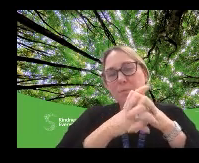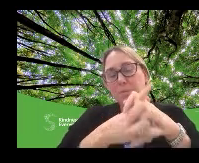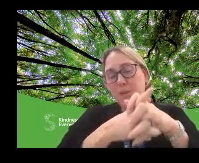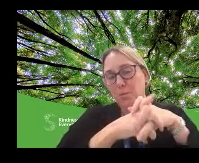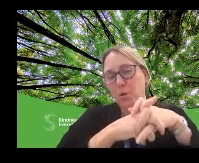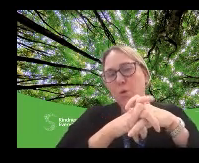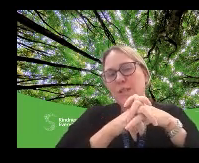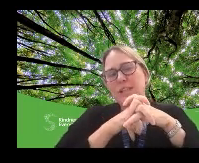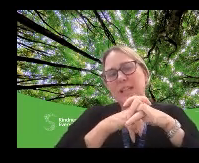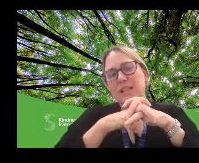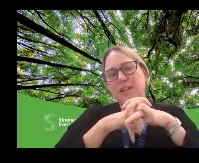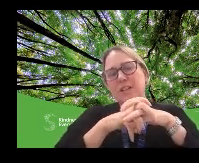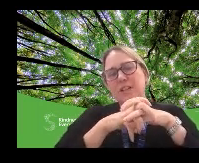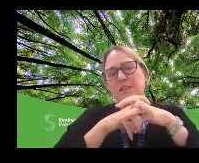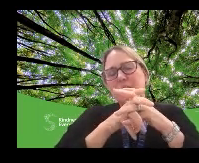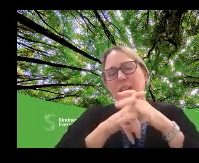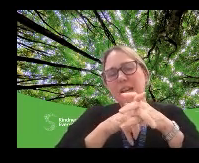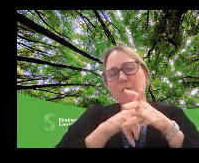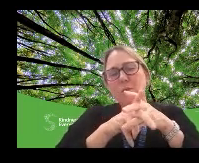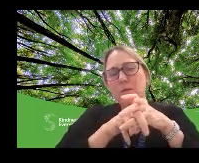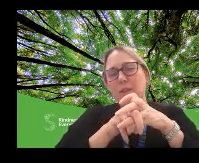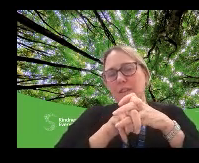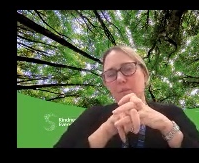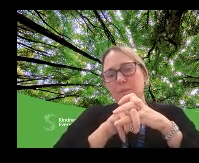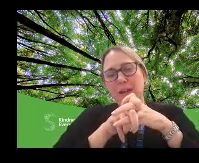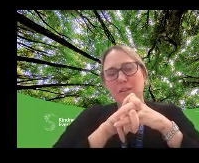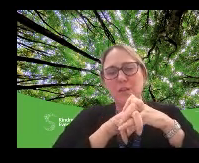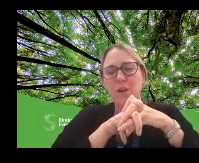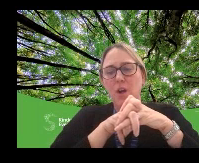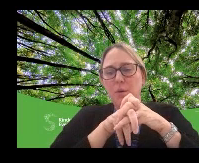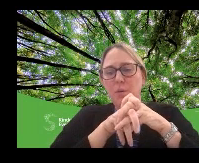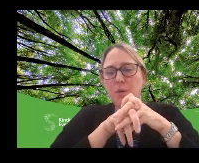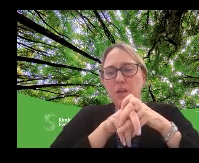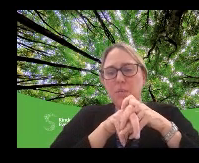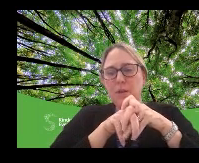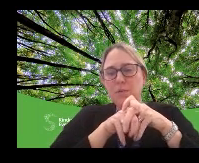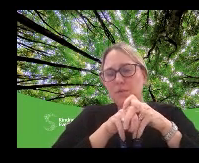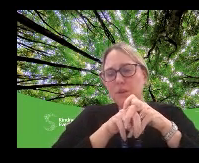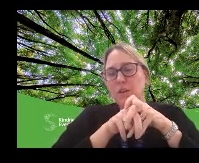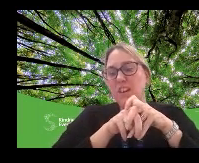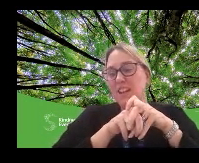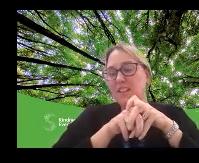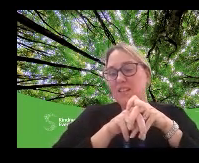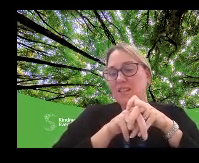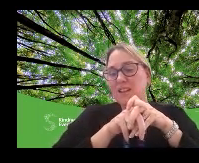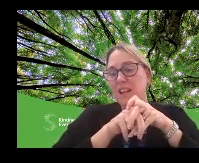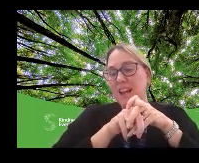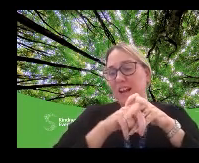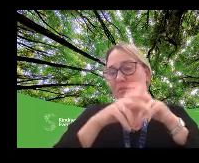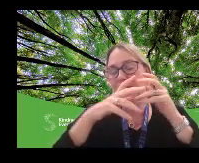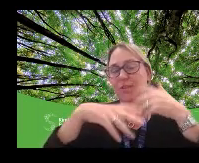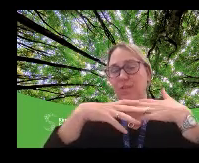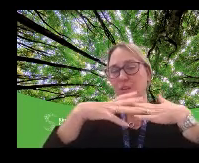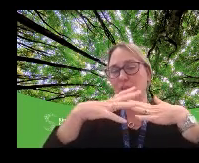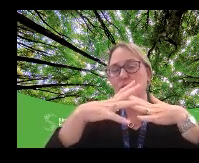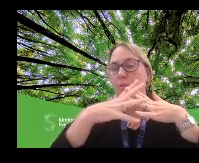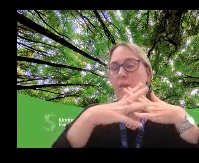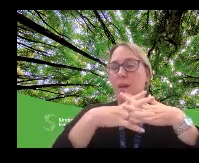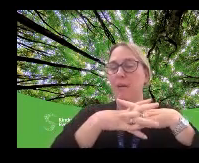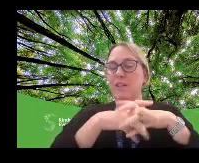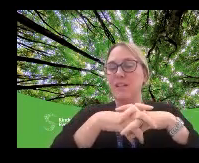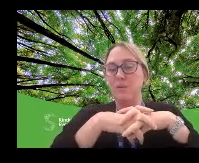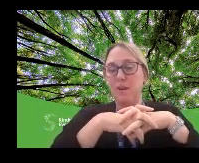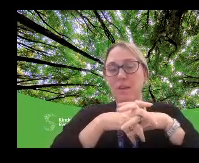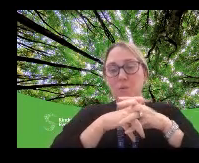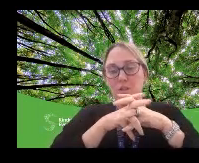to support in these answers. So again, all of this comes back to, we want young people to feel that they have the